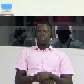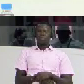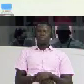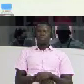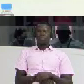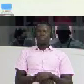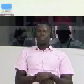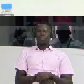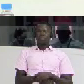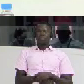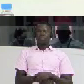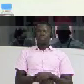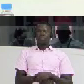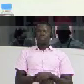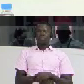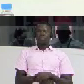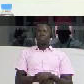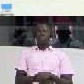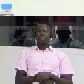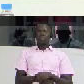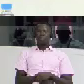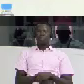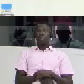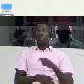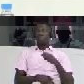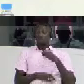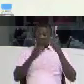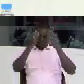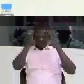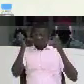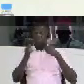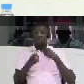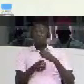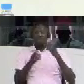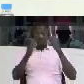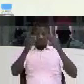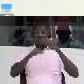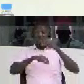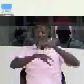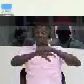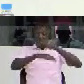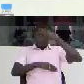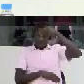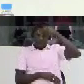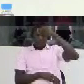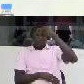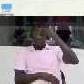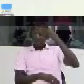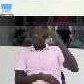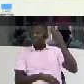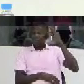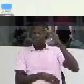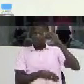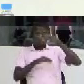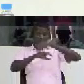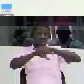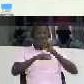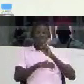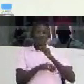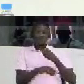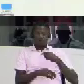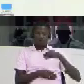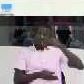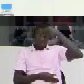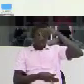Man suma wàllu jàng mooy jànguma English waaye jàng na Arabic. My educational status